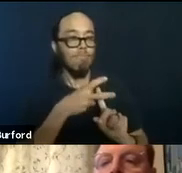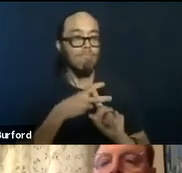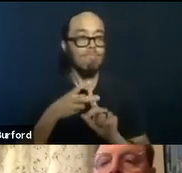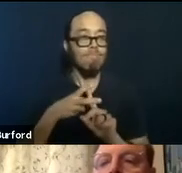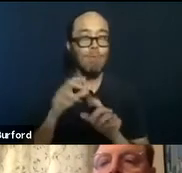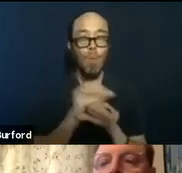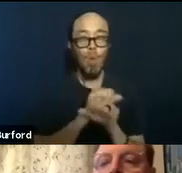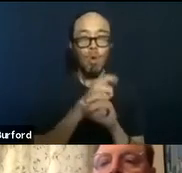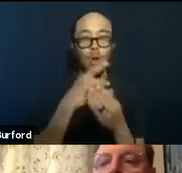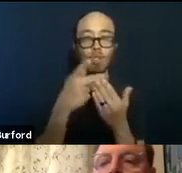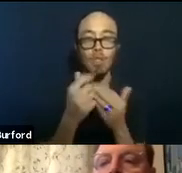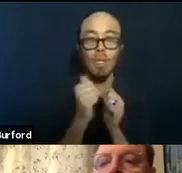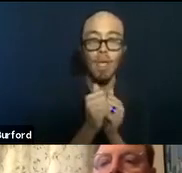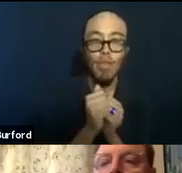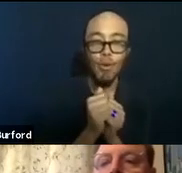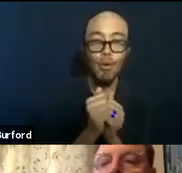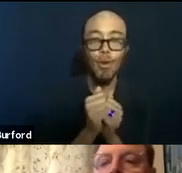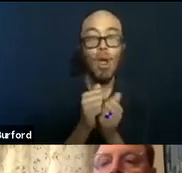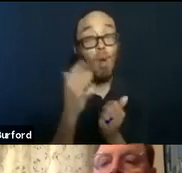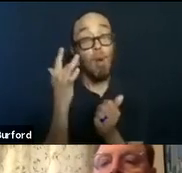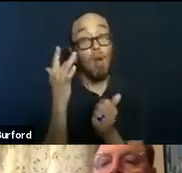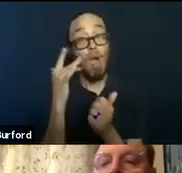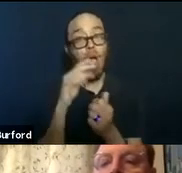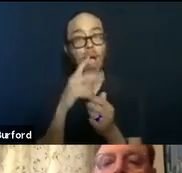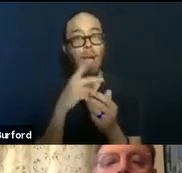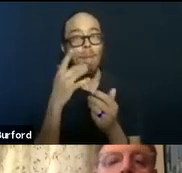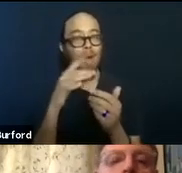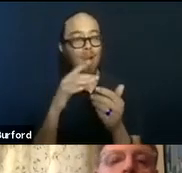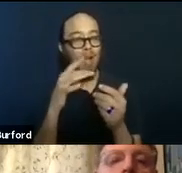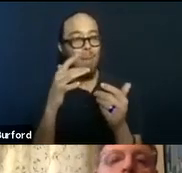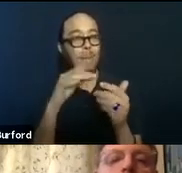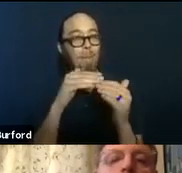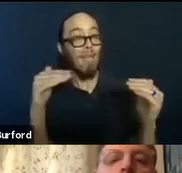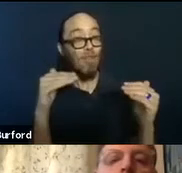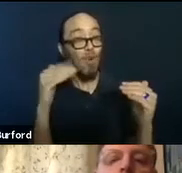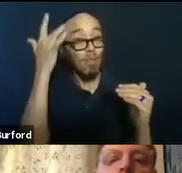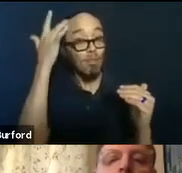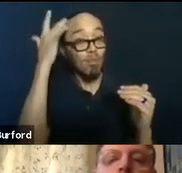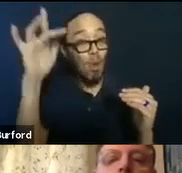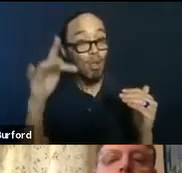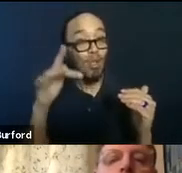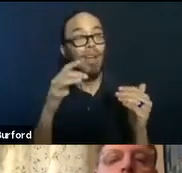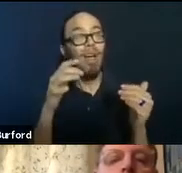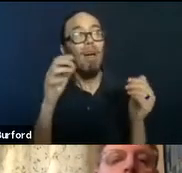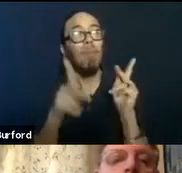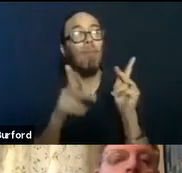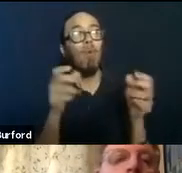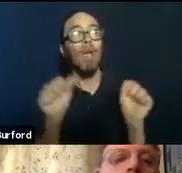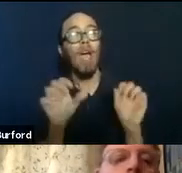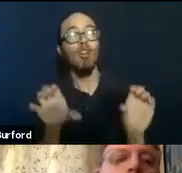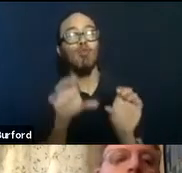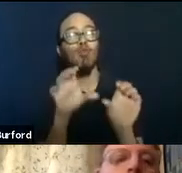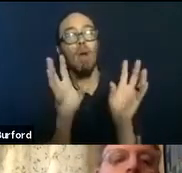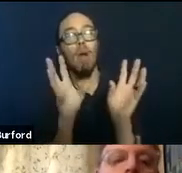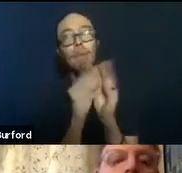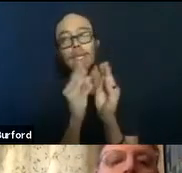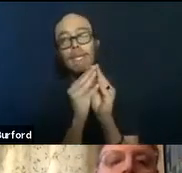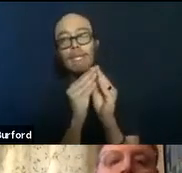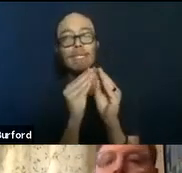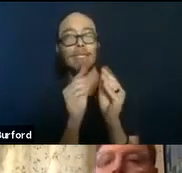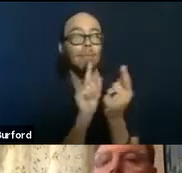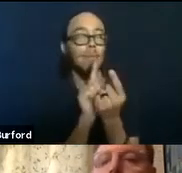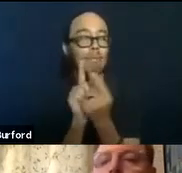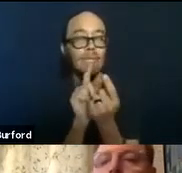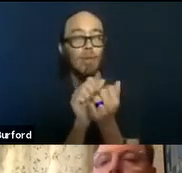together. And because the platform is smart, people will be able to do kind of like meetups on video, only